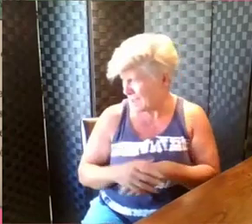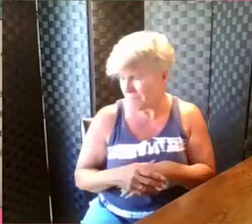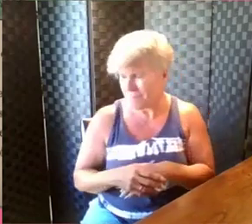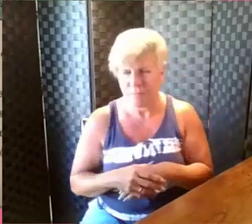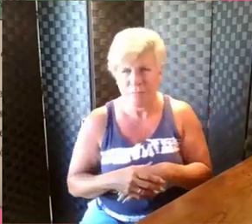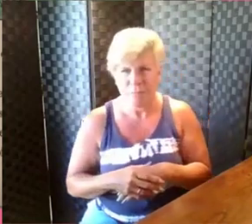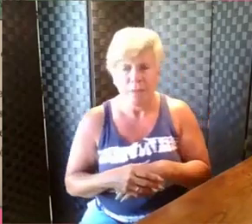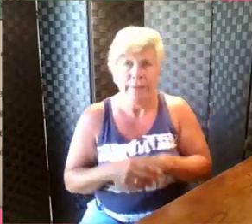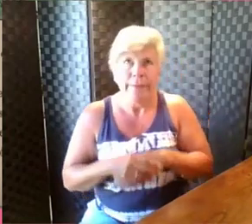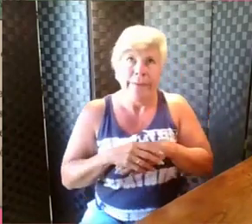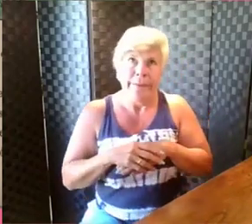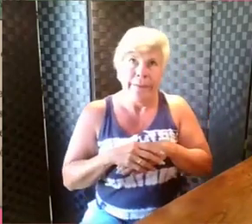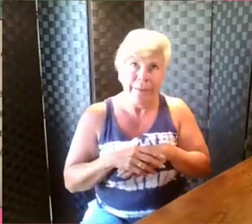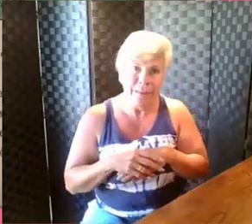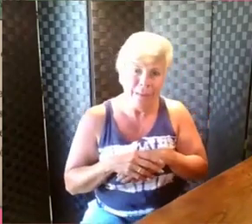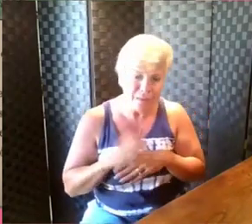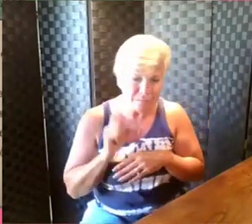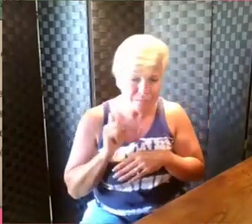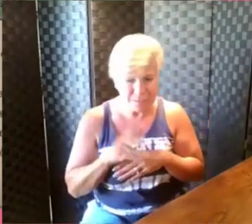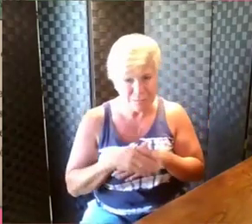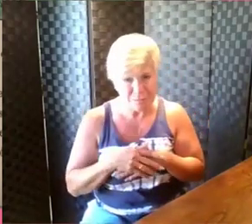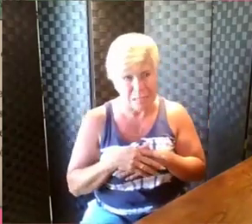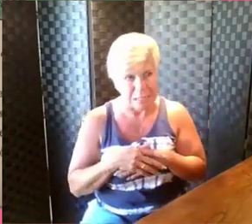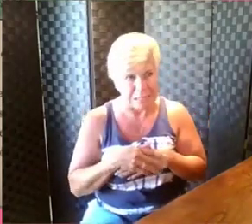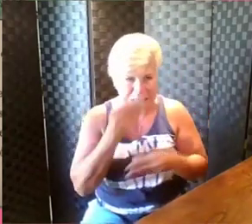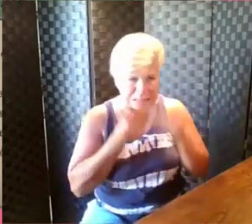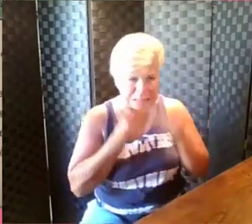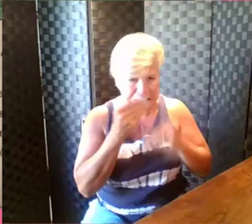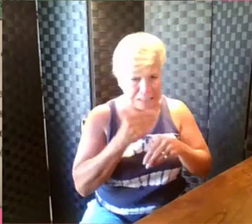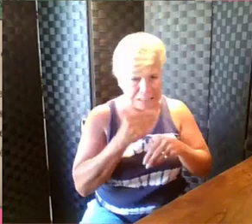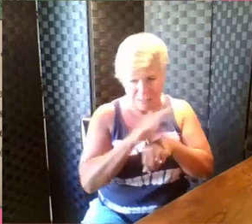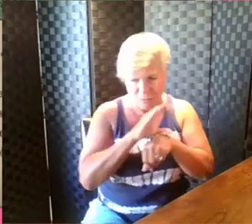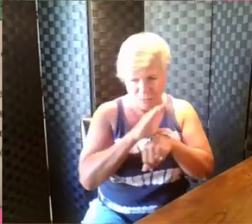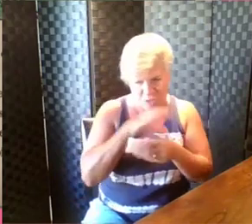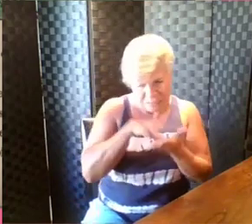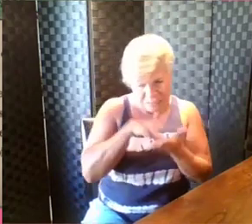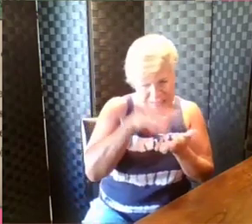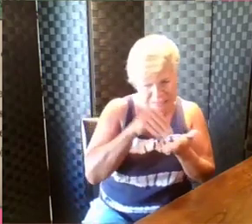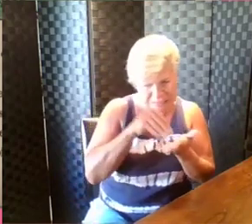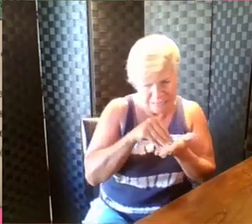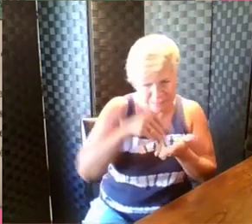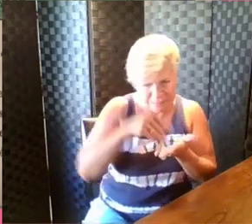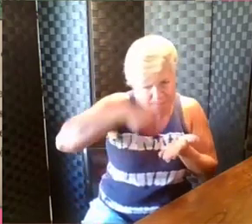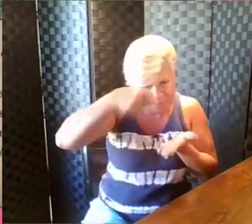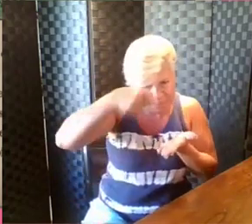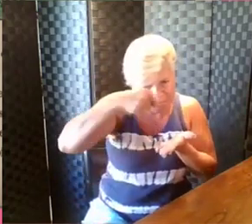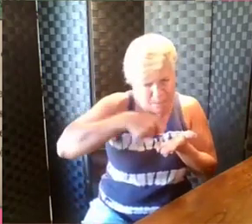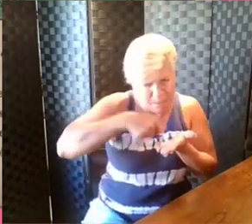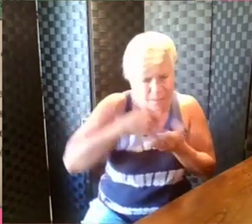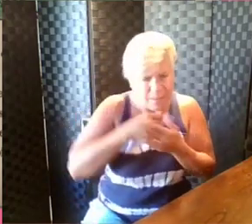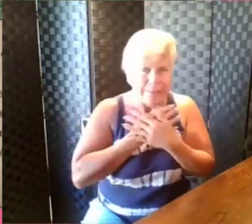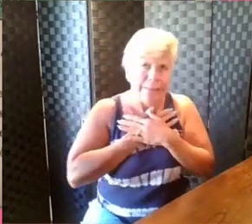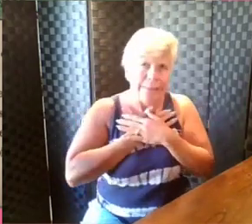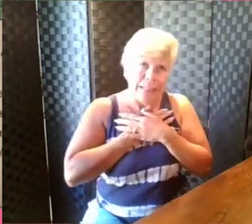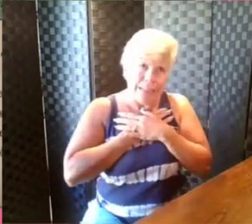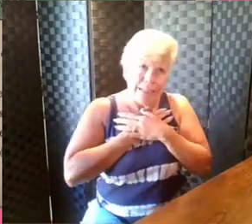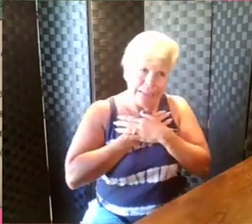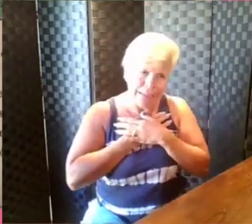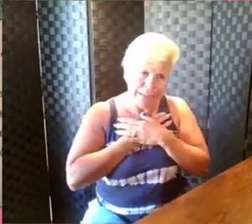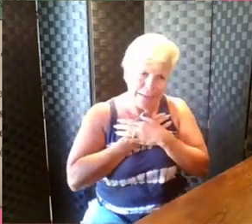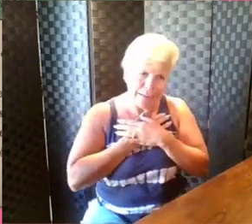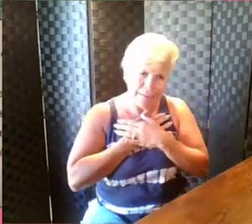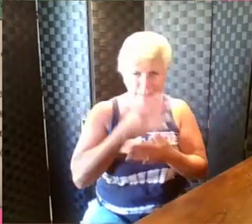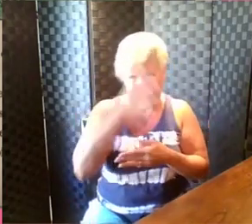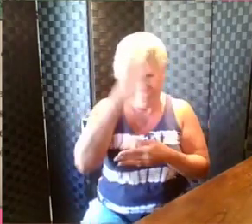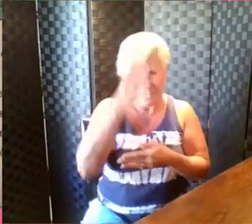Chrysanthemum felt a trifle better after her favorite dessert, chocolate cake with buttercream frosting, and another evening filled with